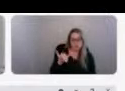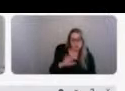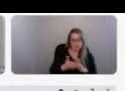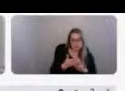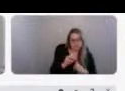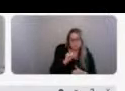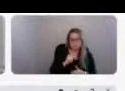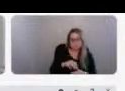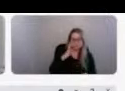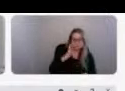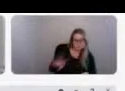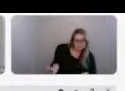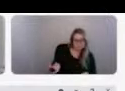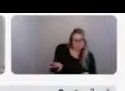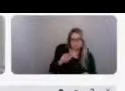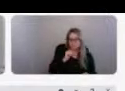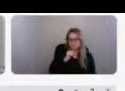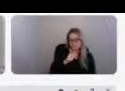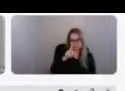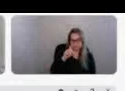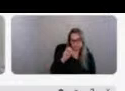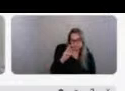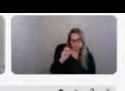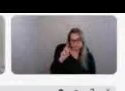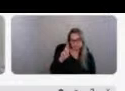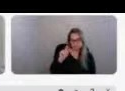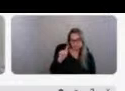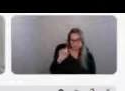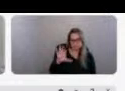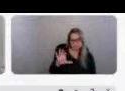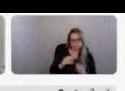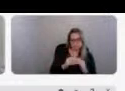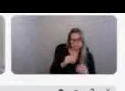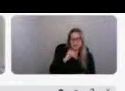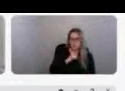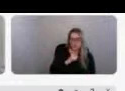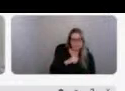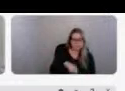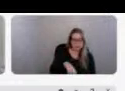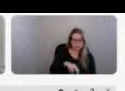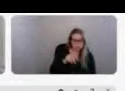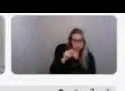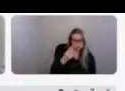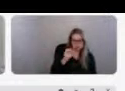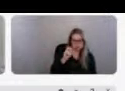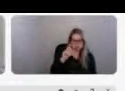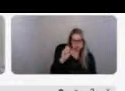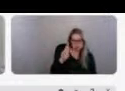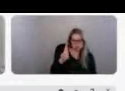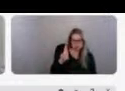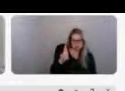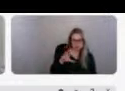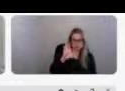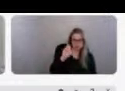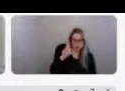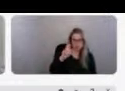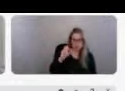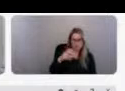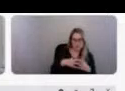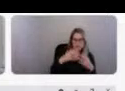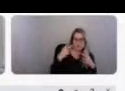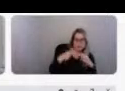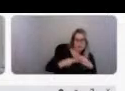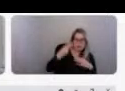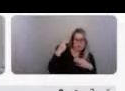being crashed which is not democratic i never travel south of thunderbird into the sunny slope area the crime rate there is very high and i am having a lot of